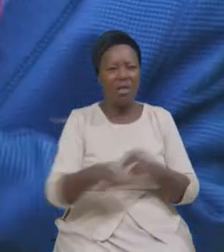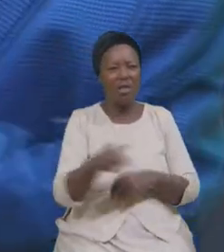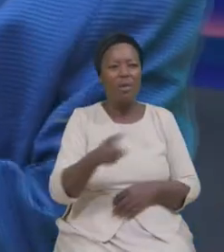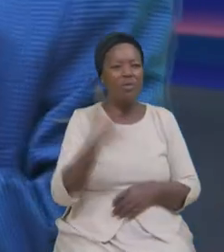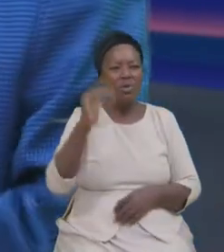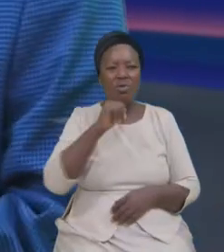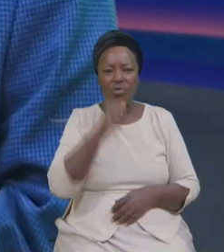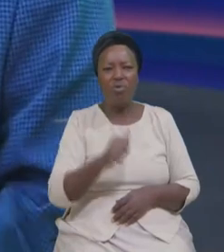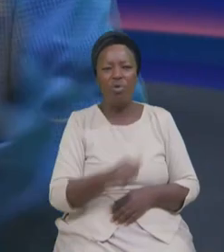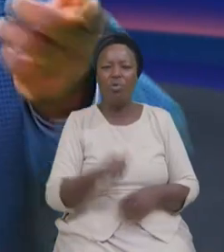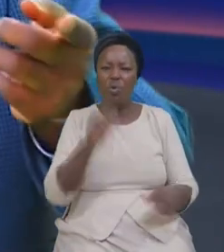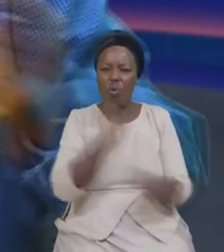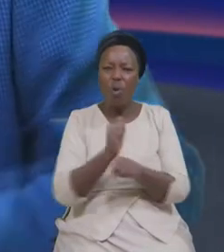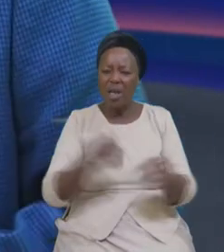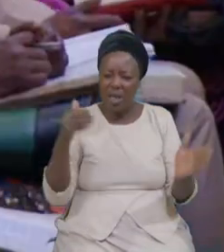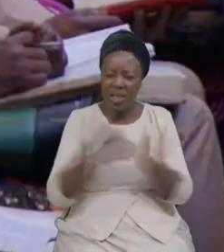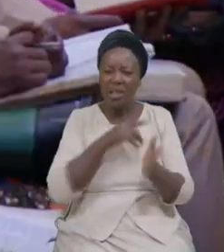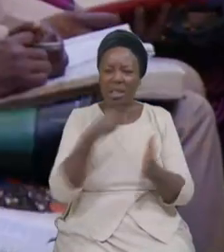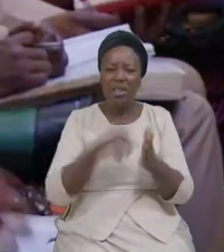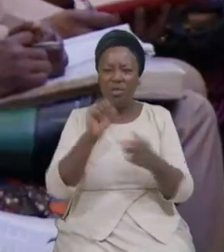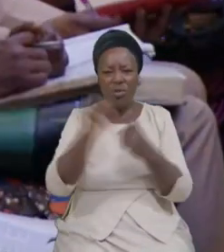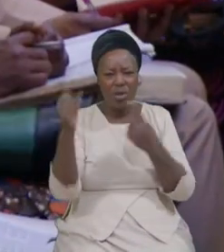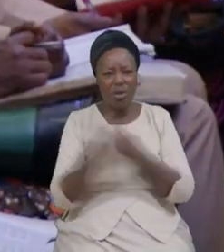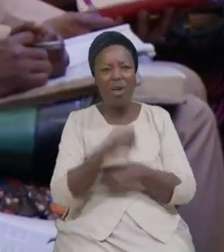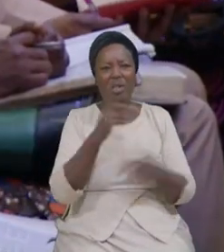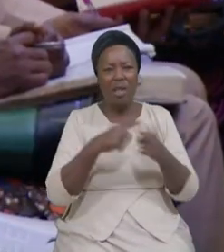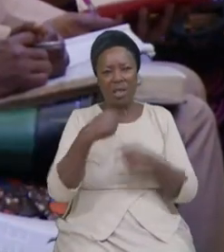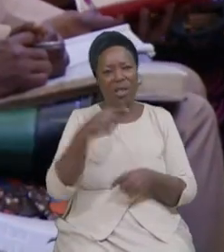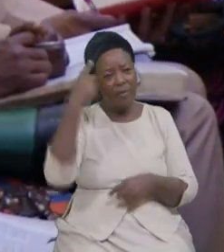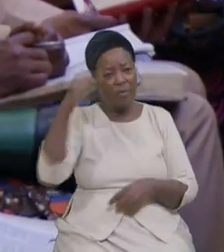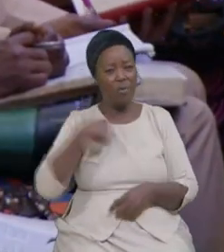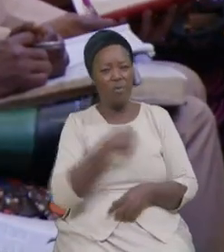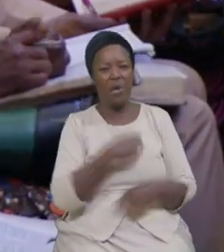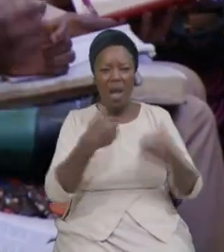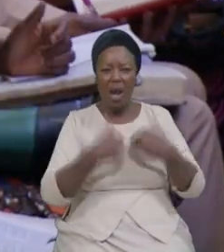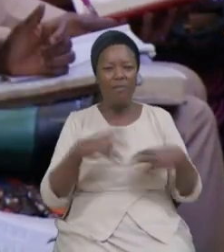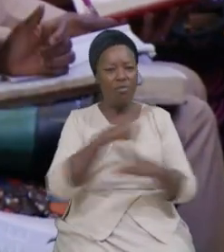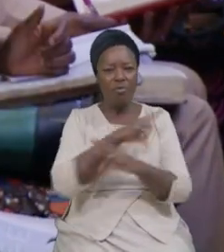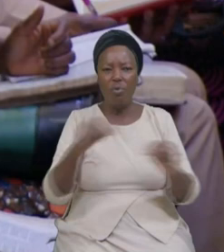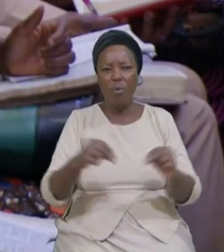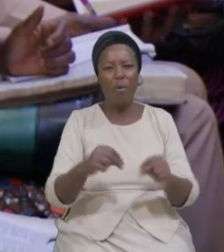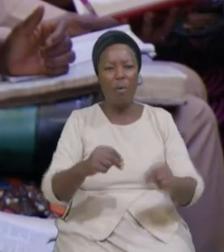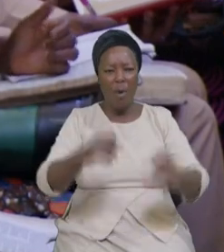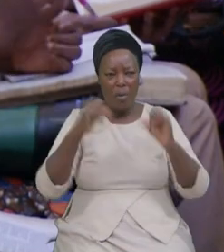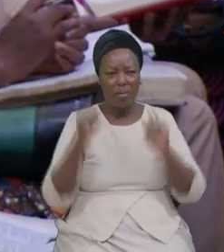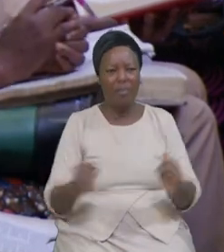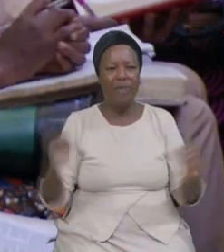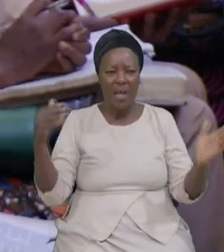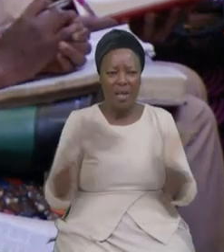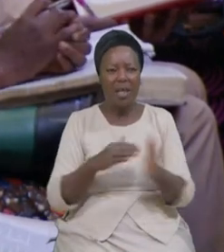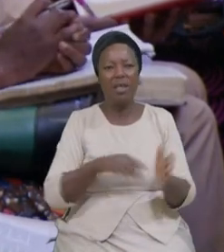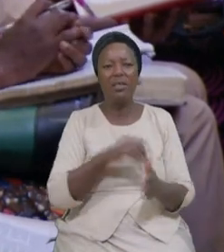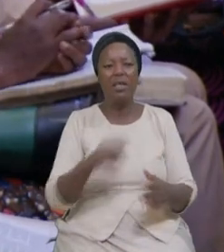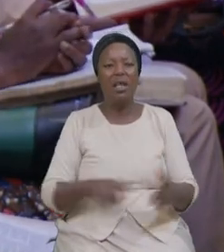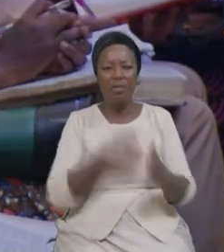not deal with this situation? Then it says, for we have no might against this